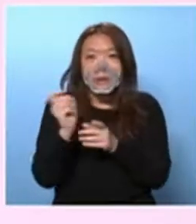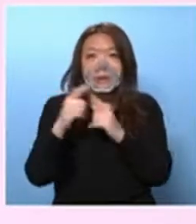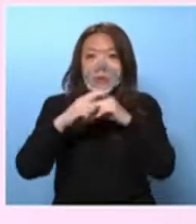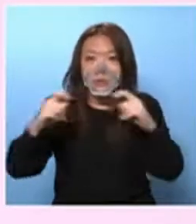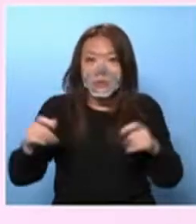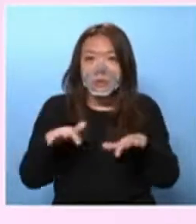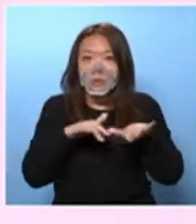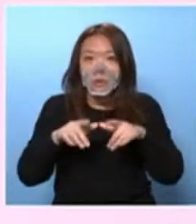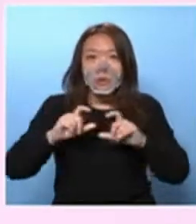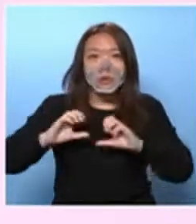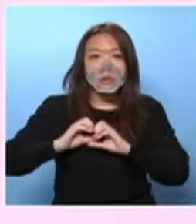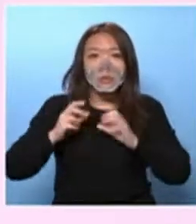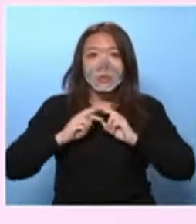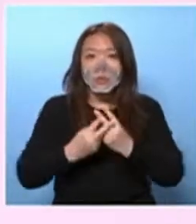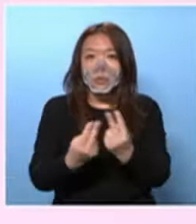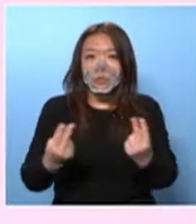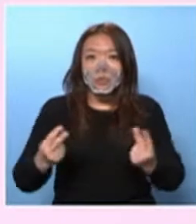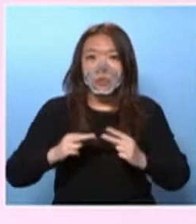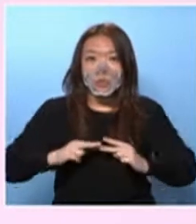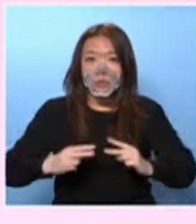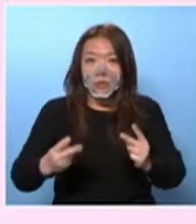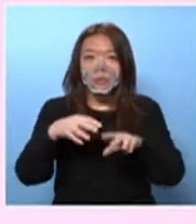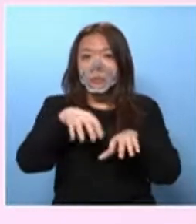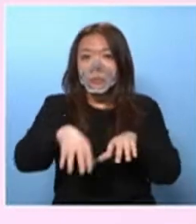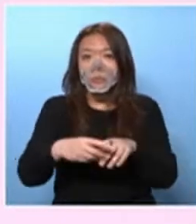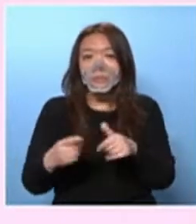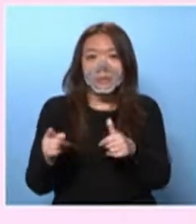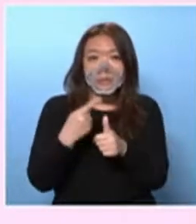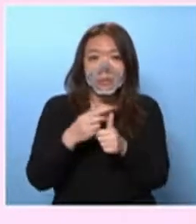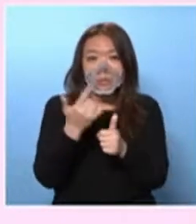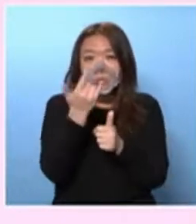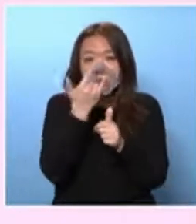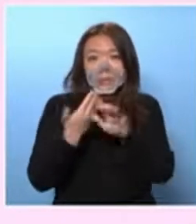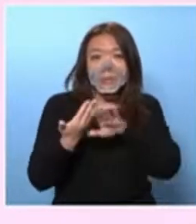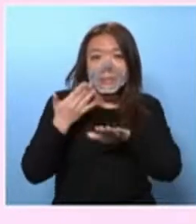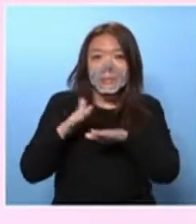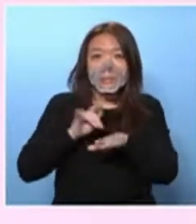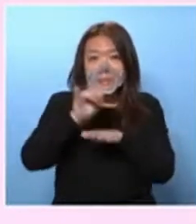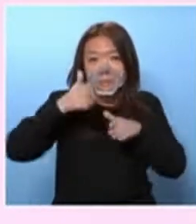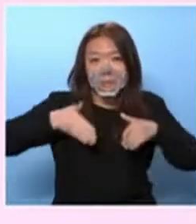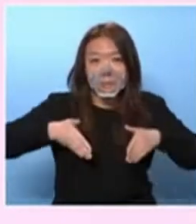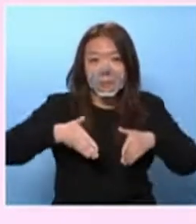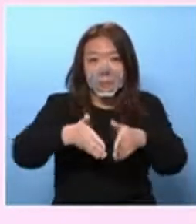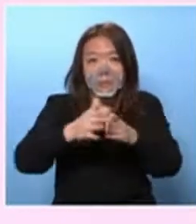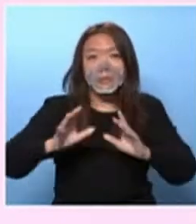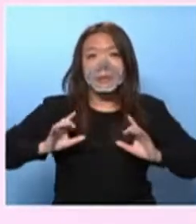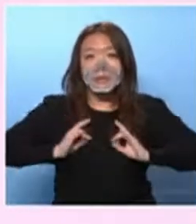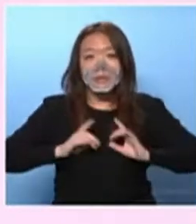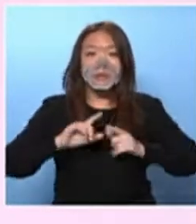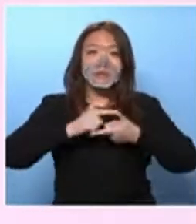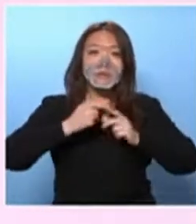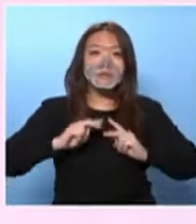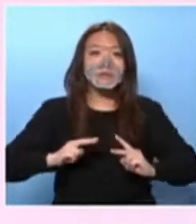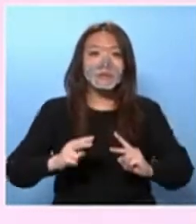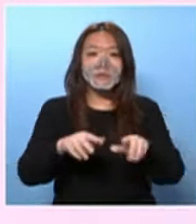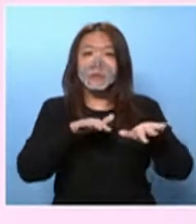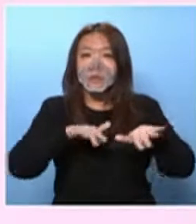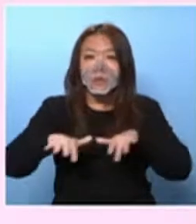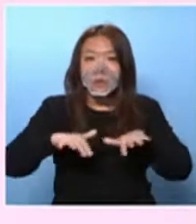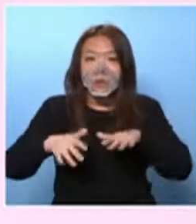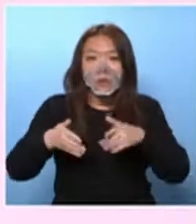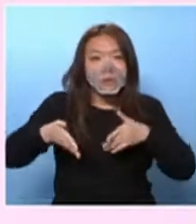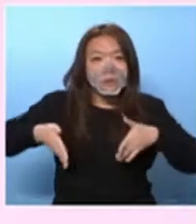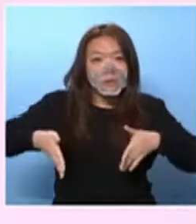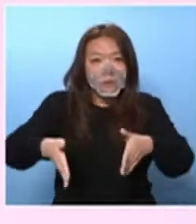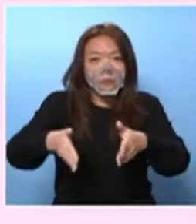approach in taking forward our plans to open the Hoi Sham Park extension in Kowloon City and the first section of the promenade under private development